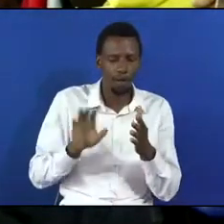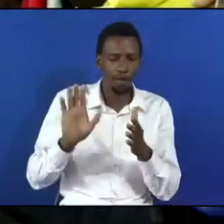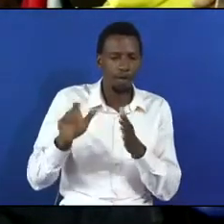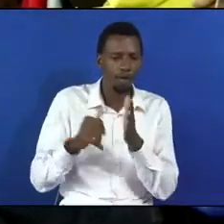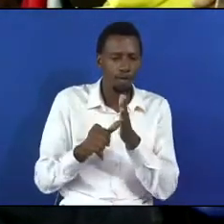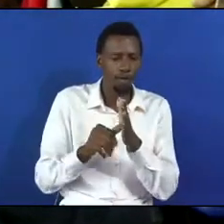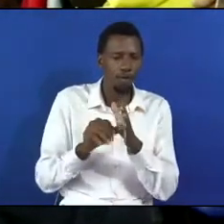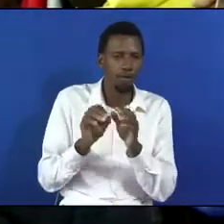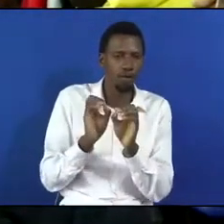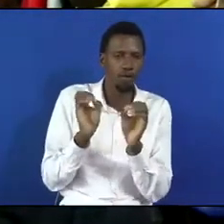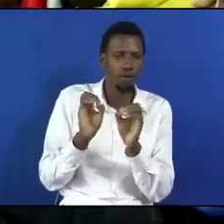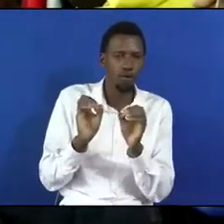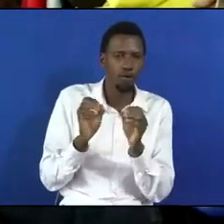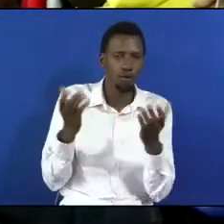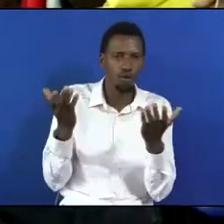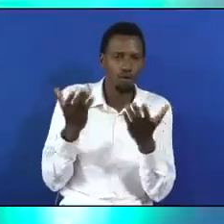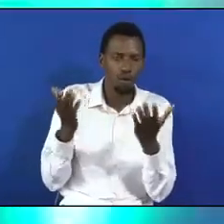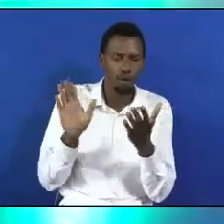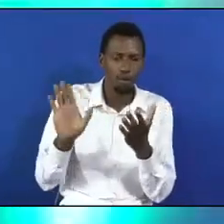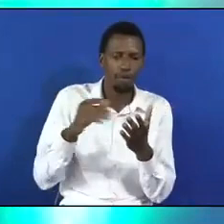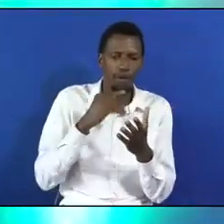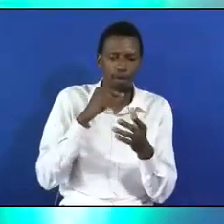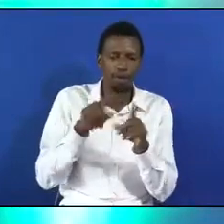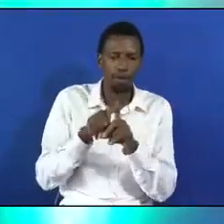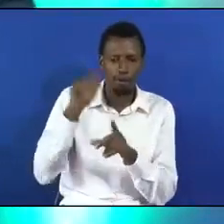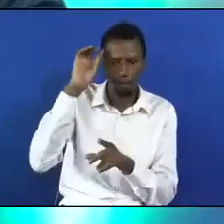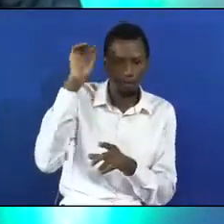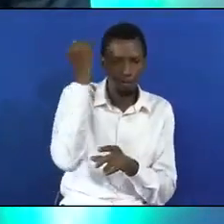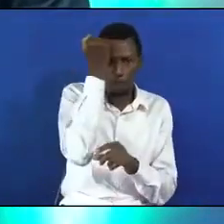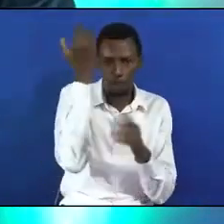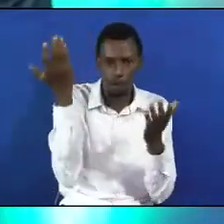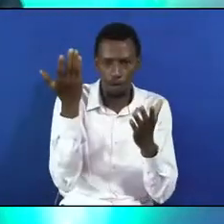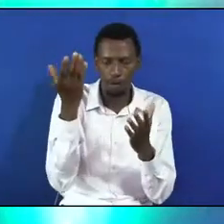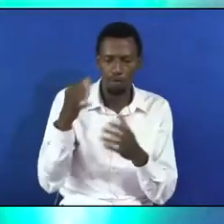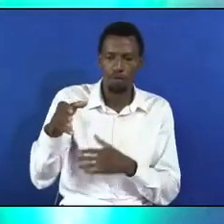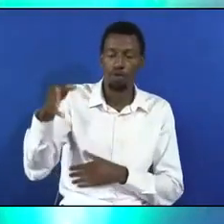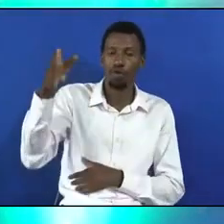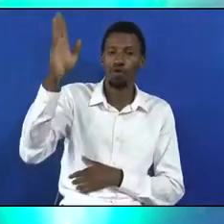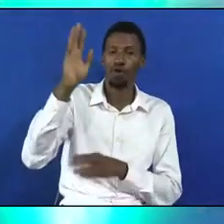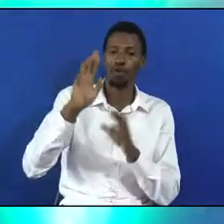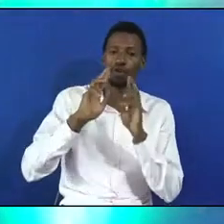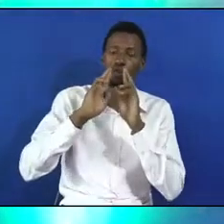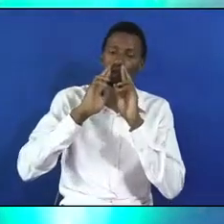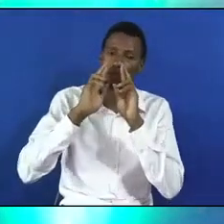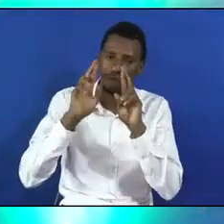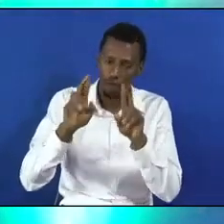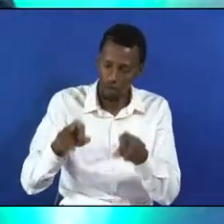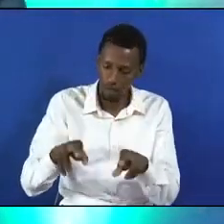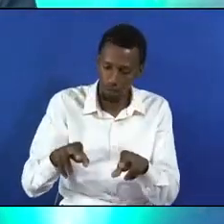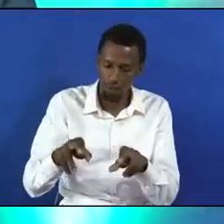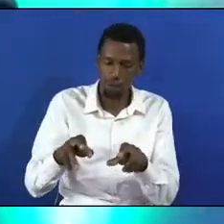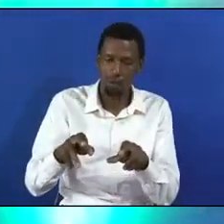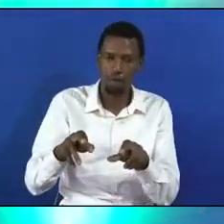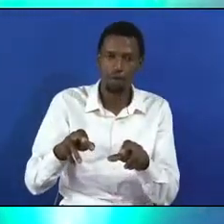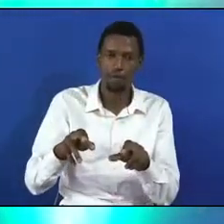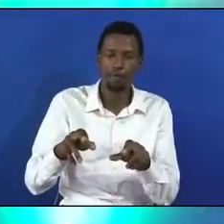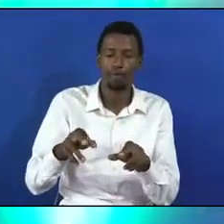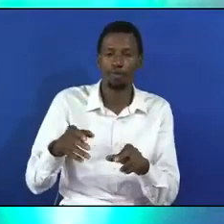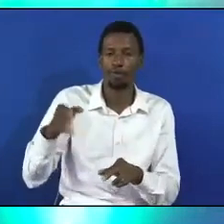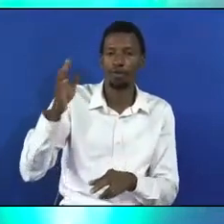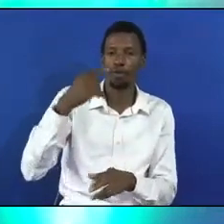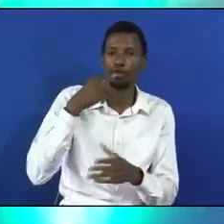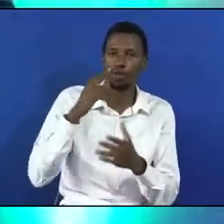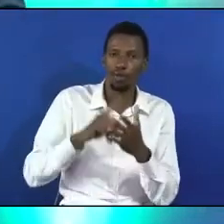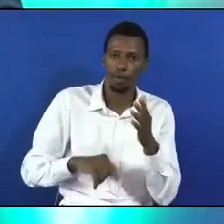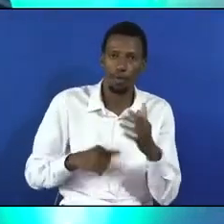problem for whereabouts of his brother, God responded to this posture. And he